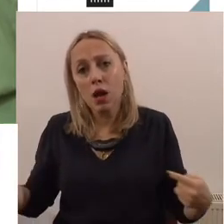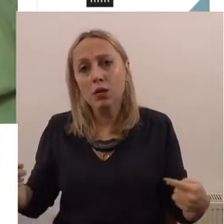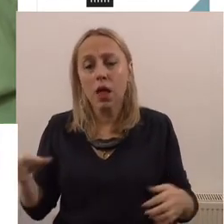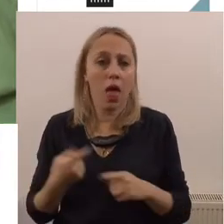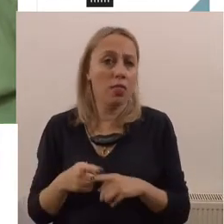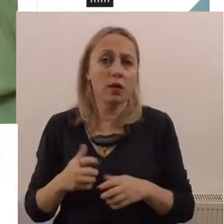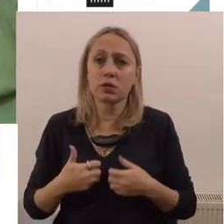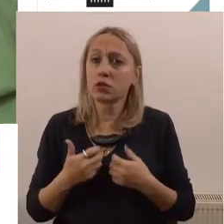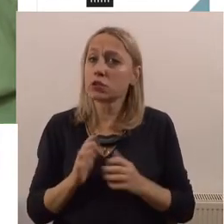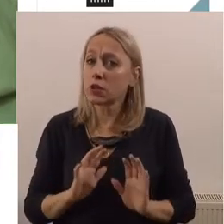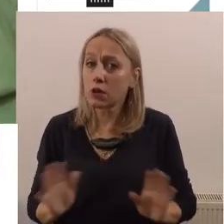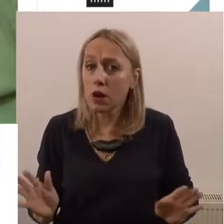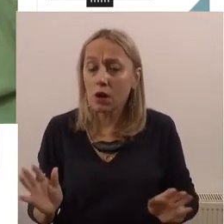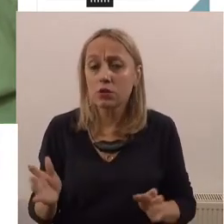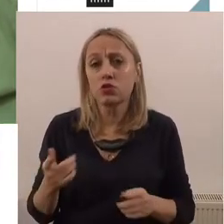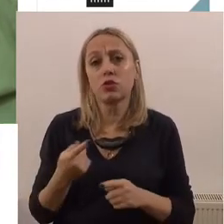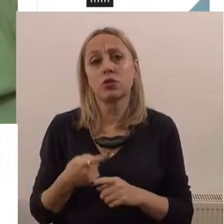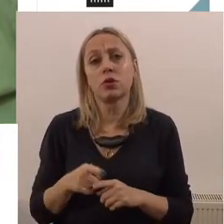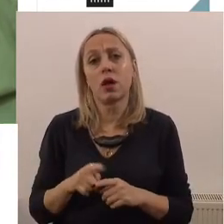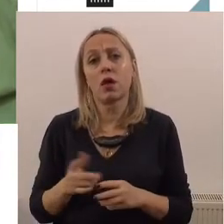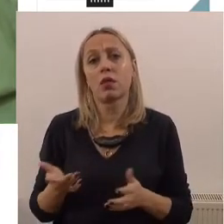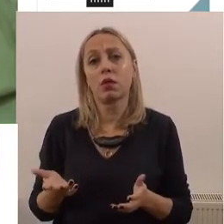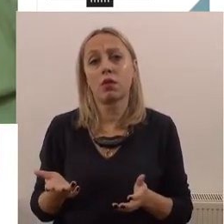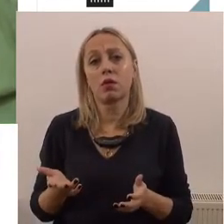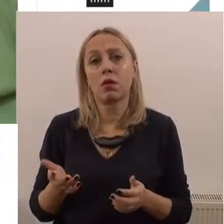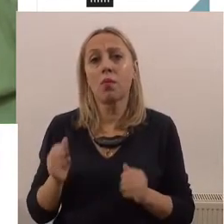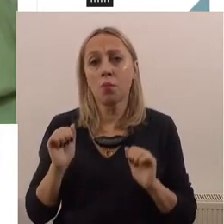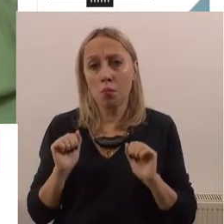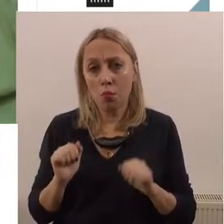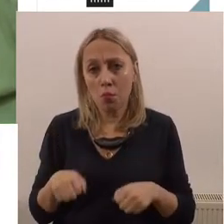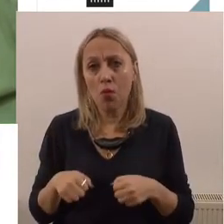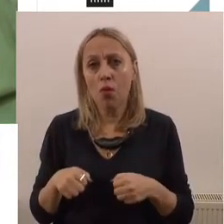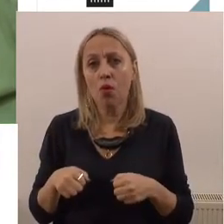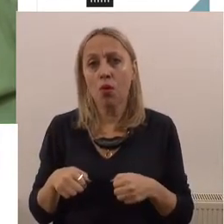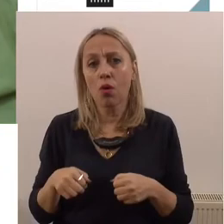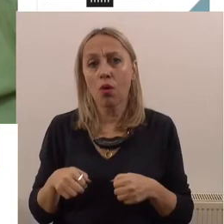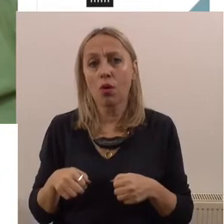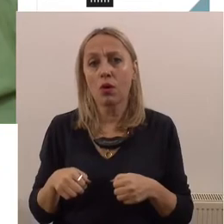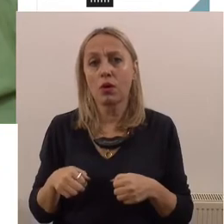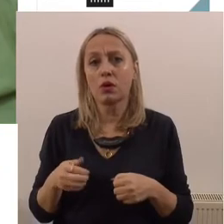different, that there is nothing bad about it.